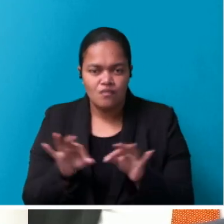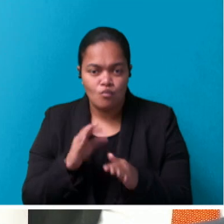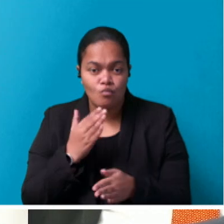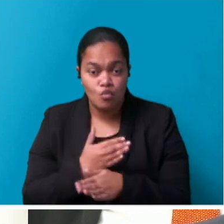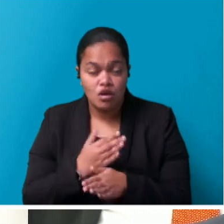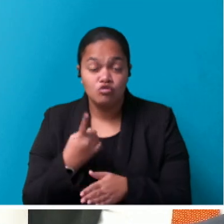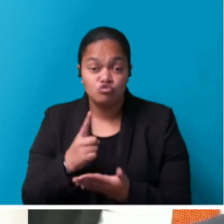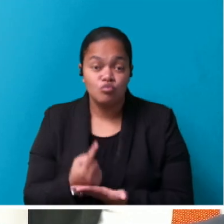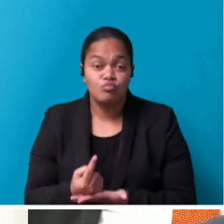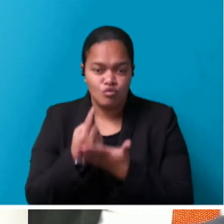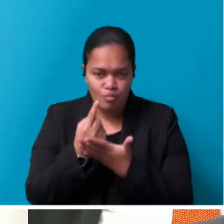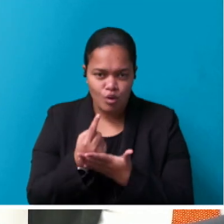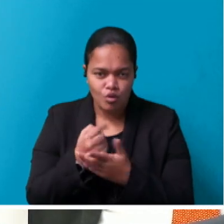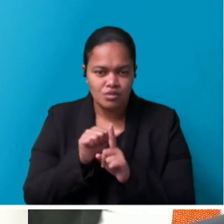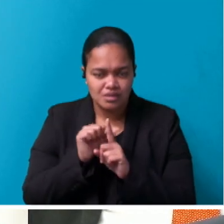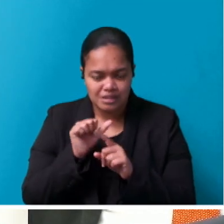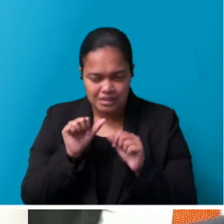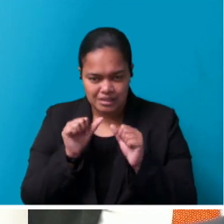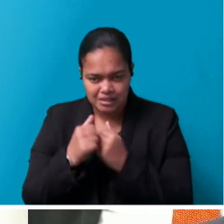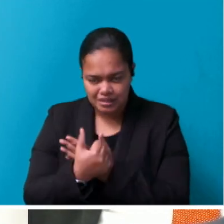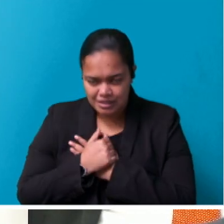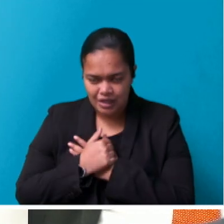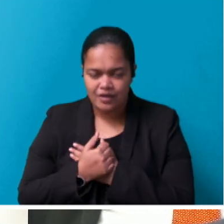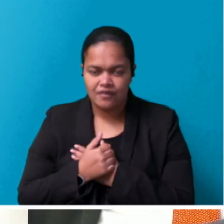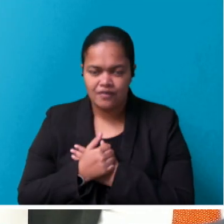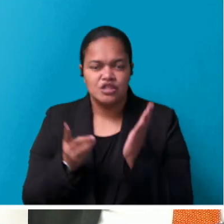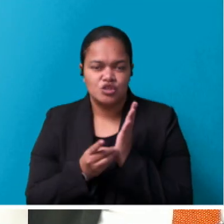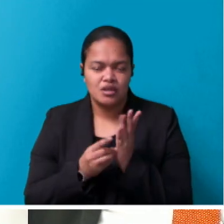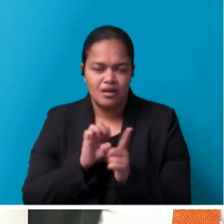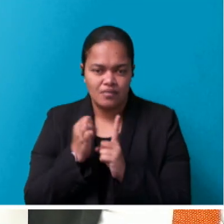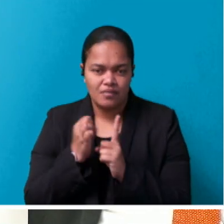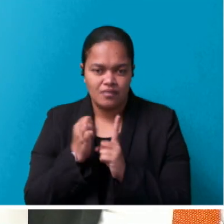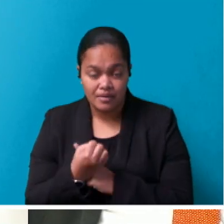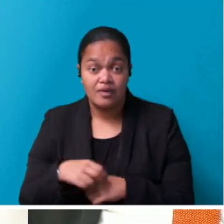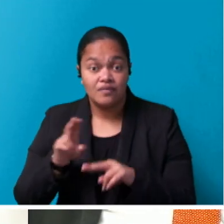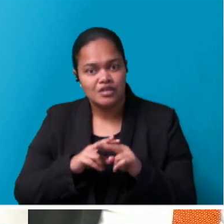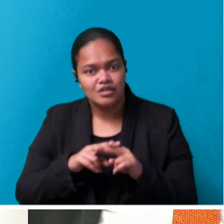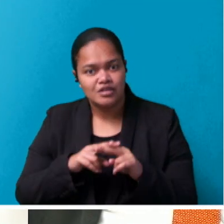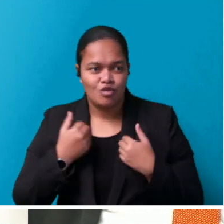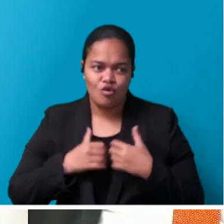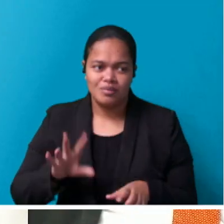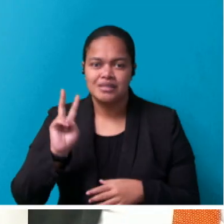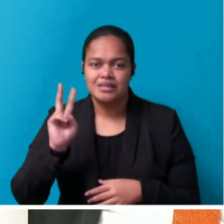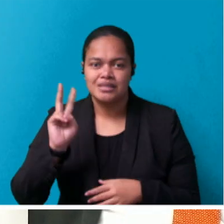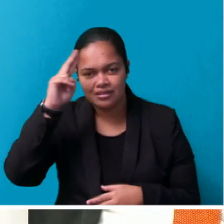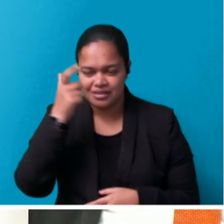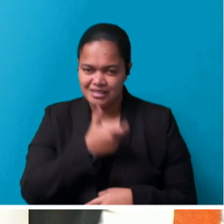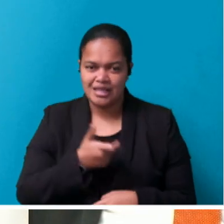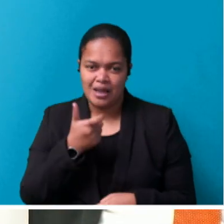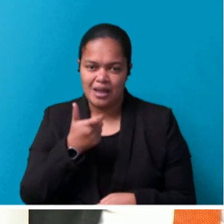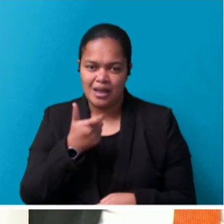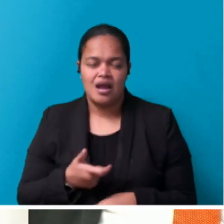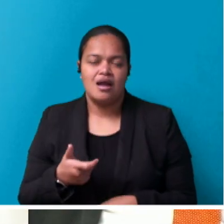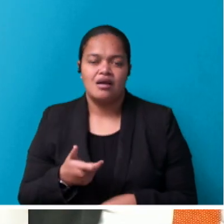secure and trusted digital environments. Fiji has completed our second national cybersecurity maturity